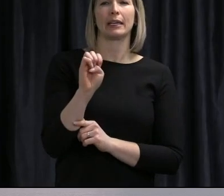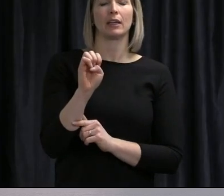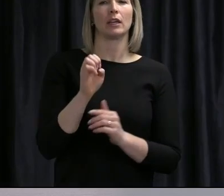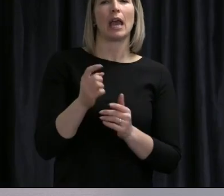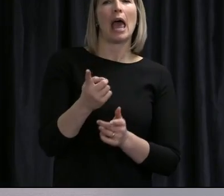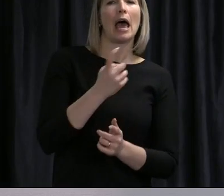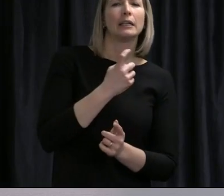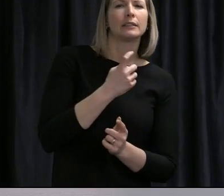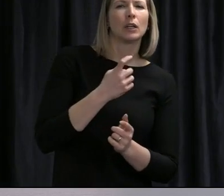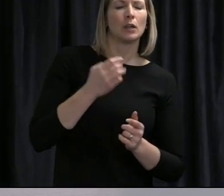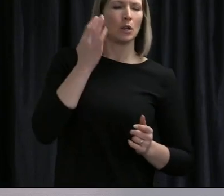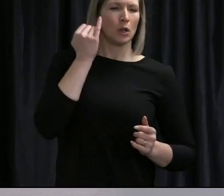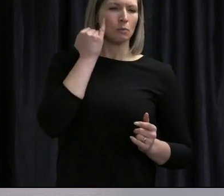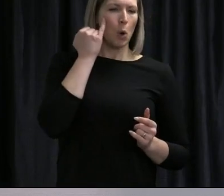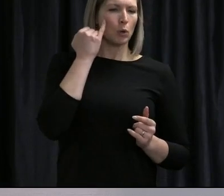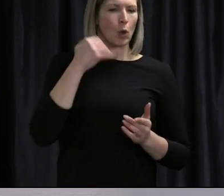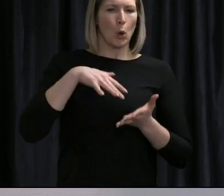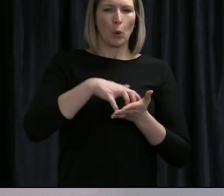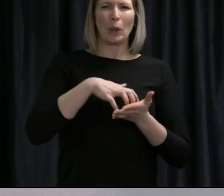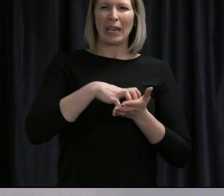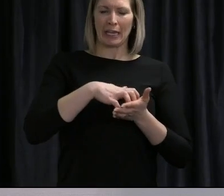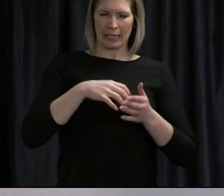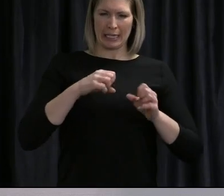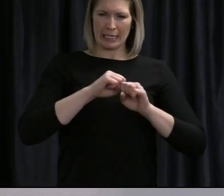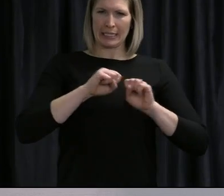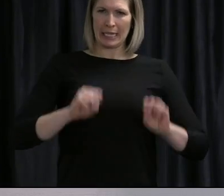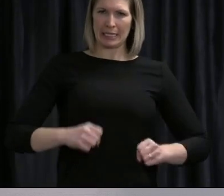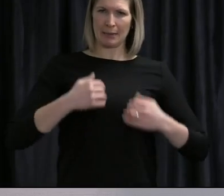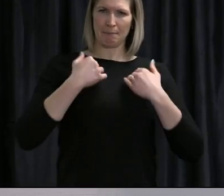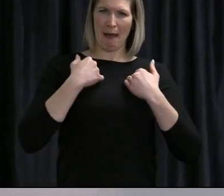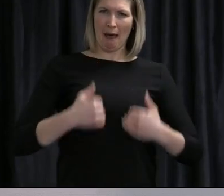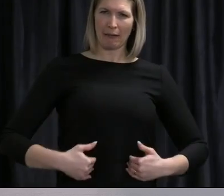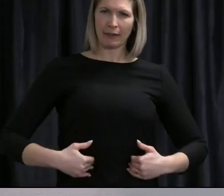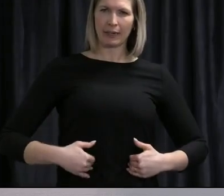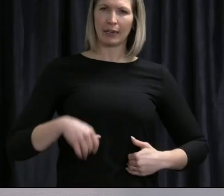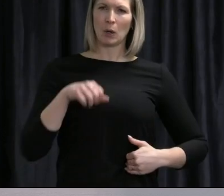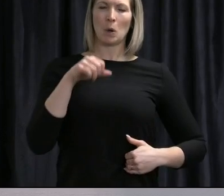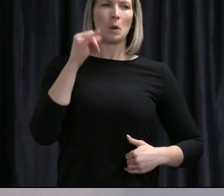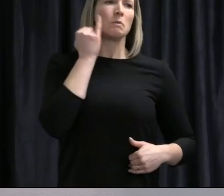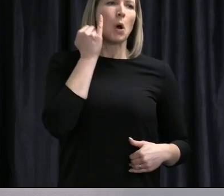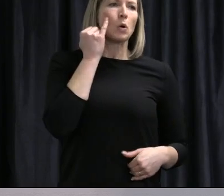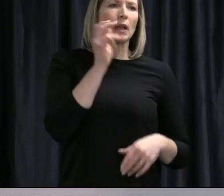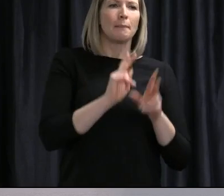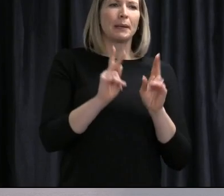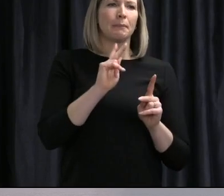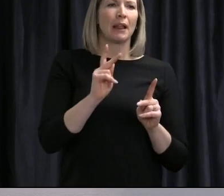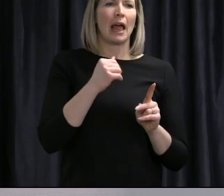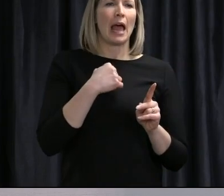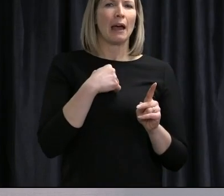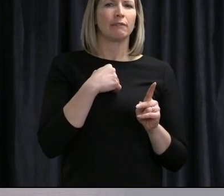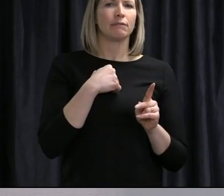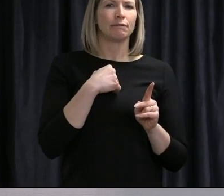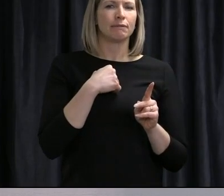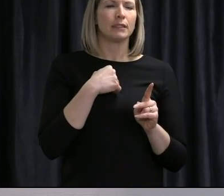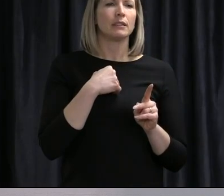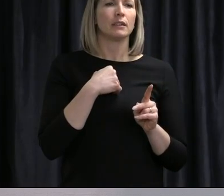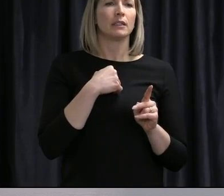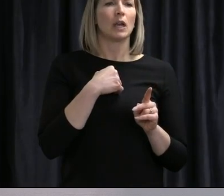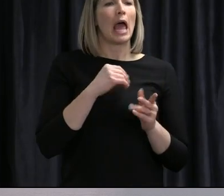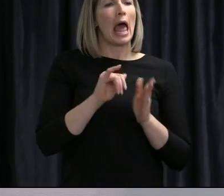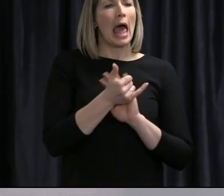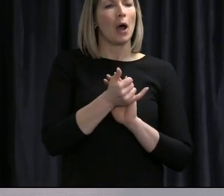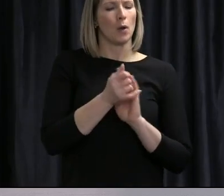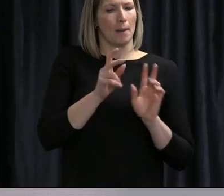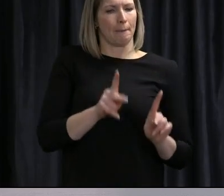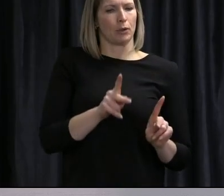have weak immune deficiency syndromes, or Dr. Fitzgerald, either one of you, is there any advice for people with weak immune syndrome, weak immune systems, how they